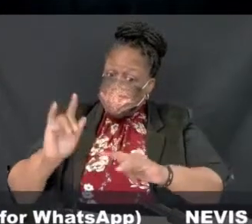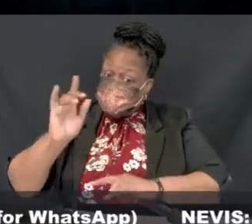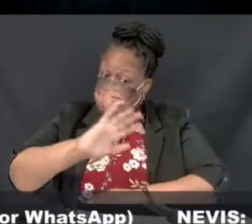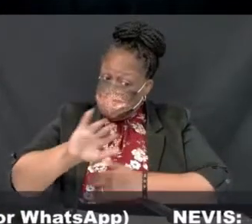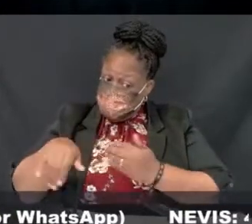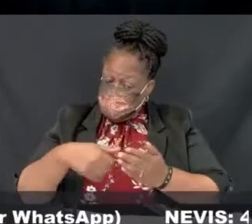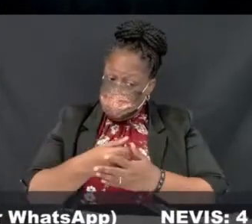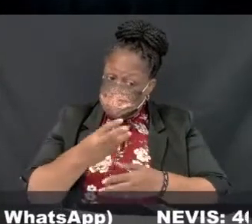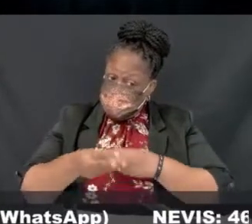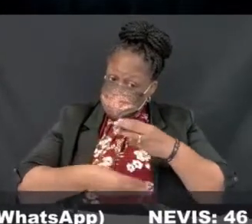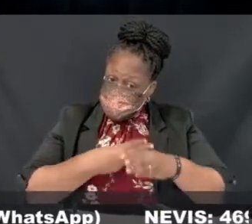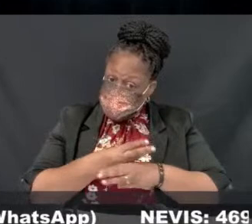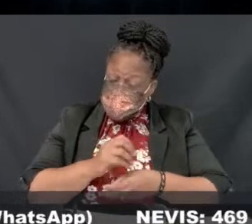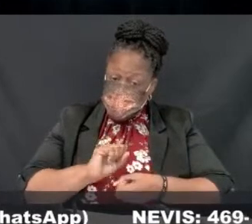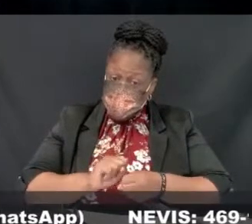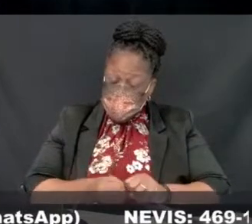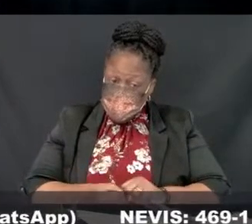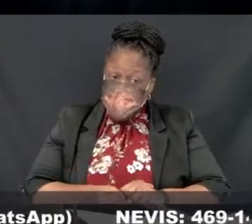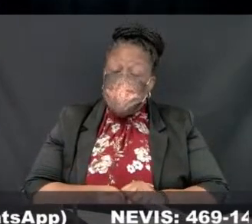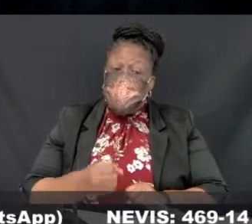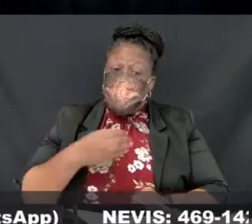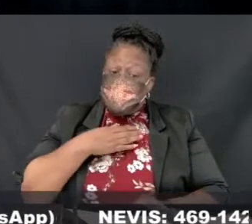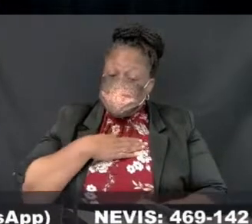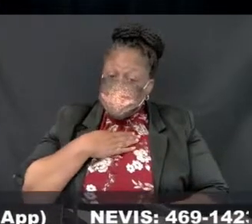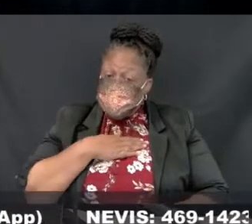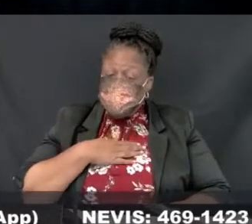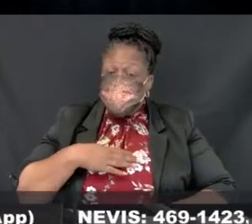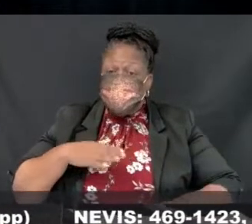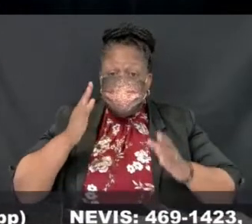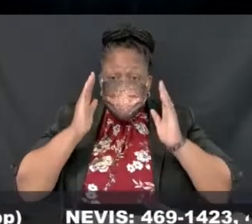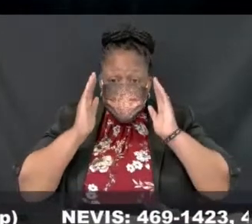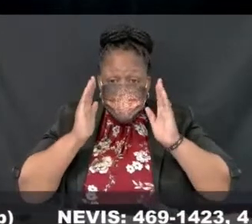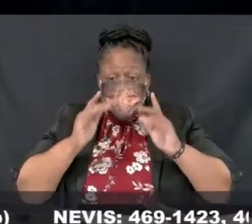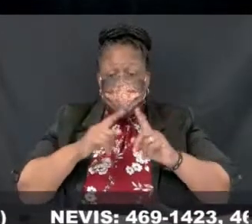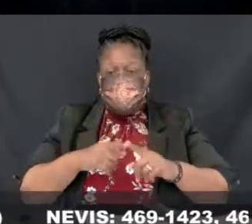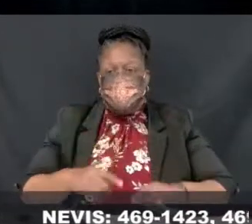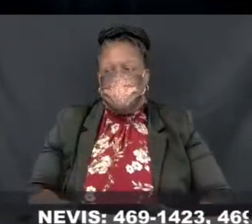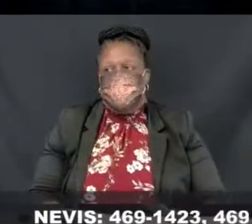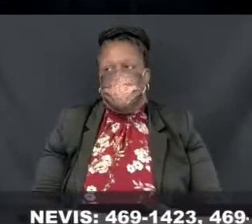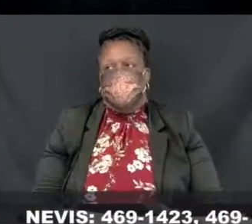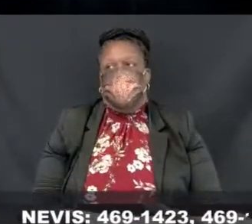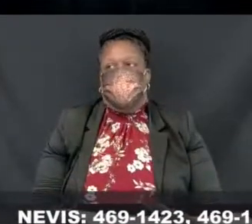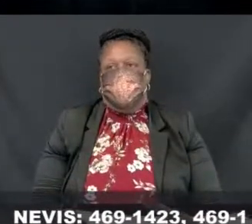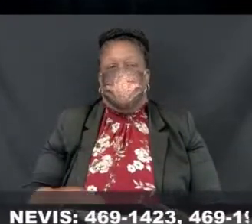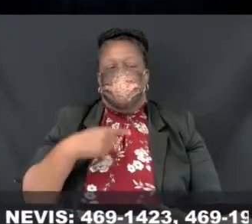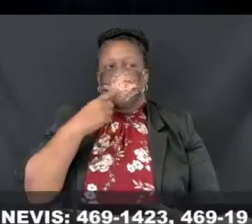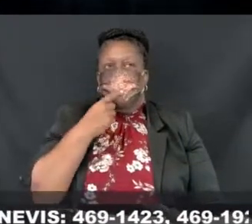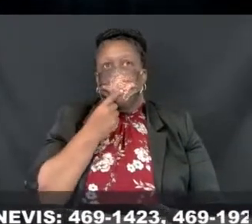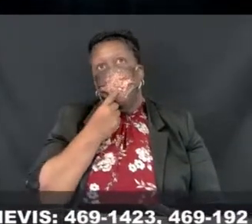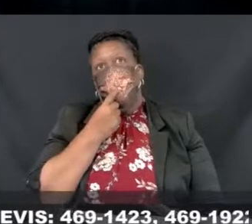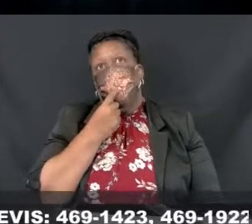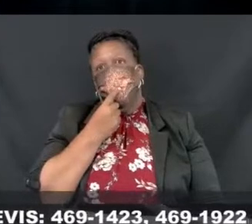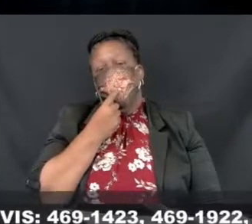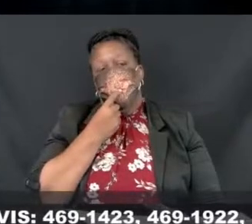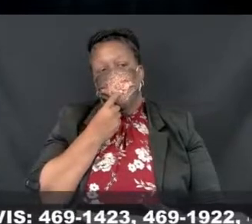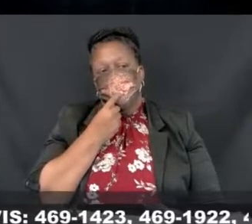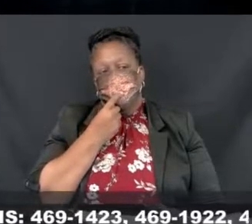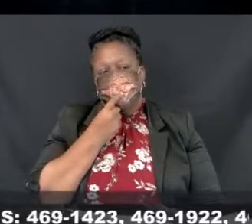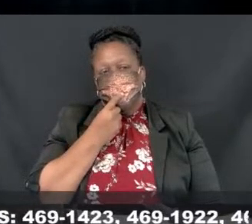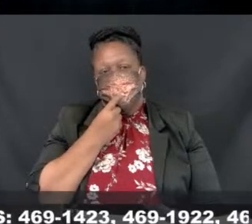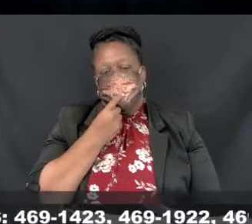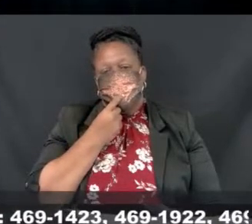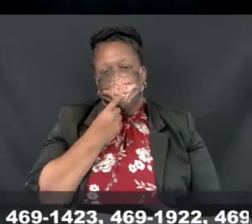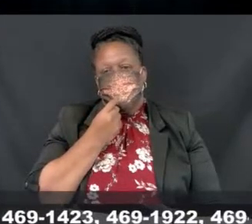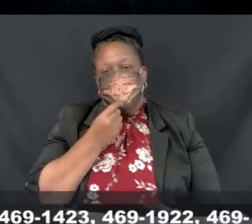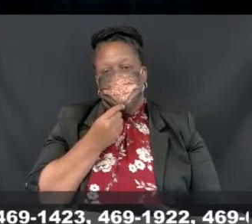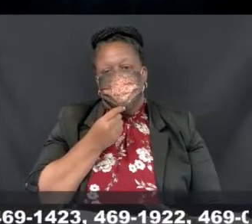far apart. There was a lot of back and forth, but eventually, a few months down the line, they saw that what we were